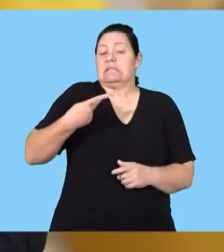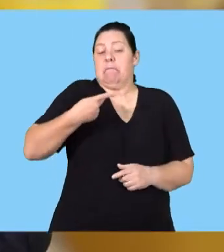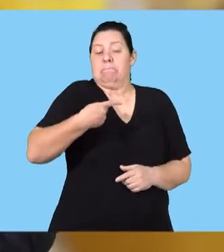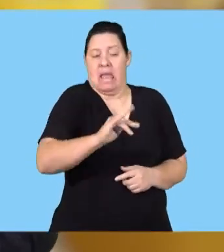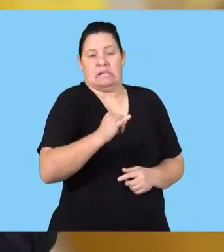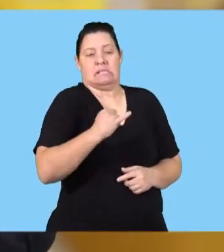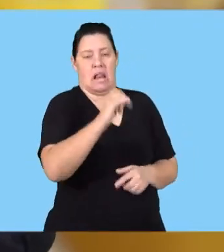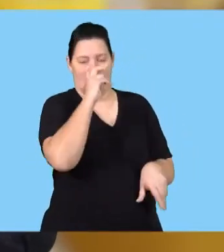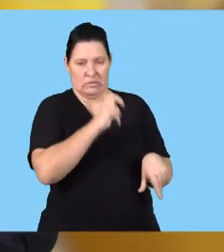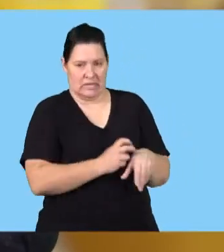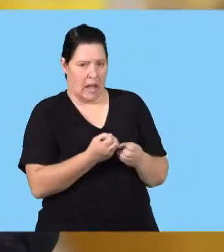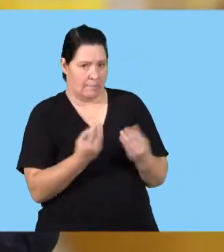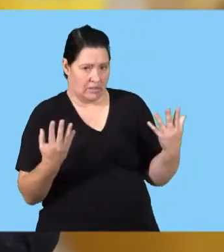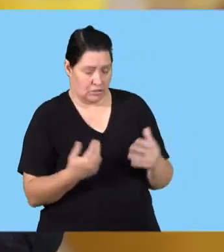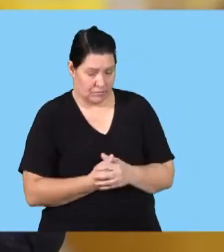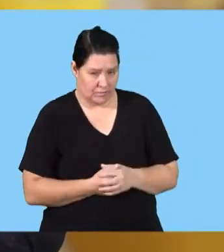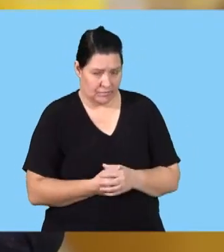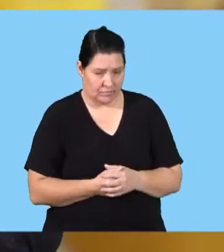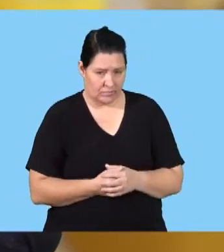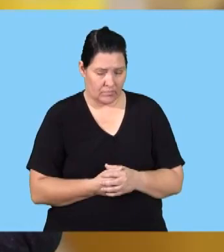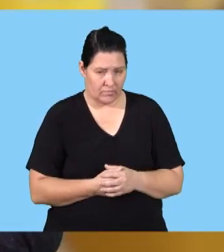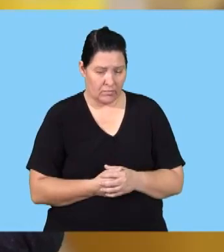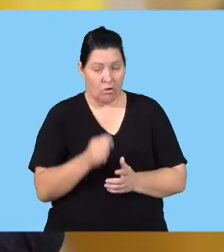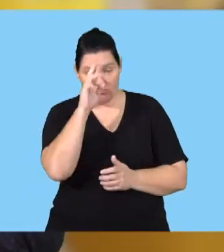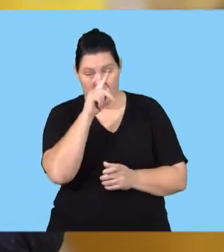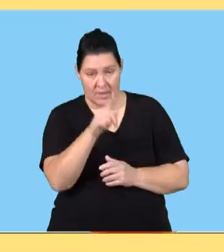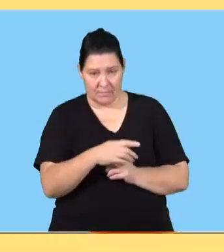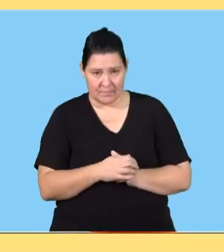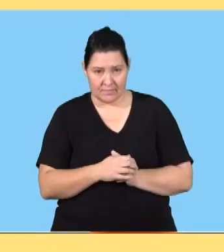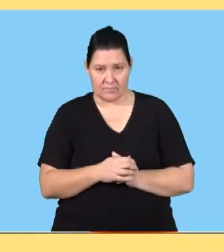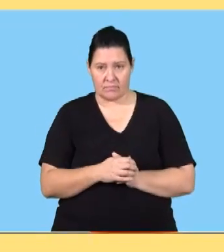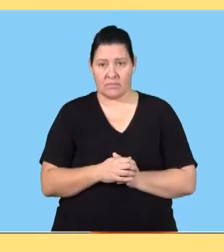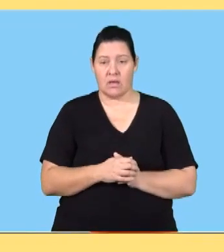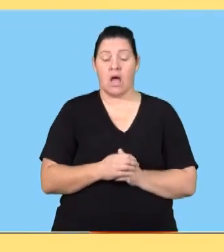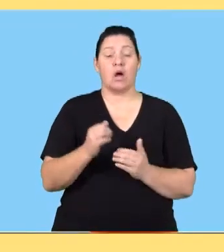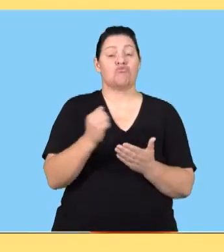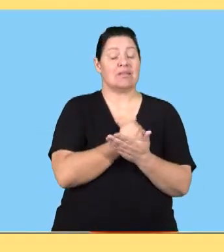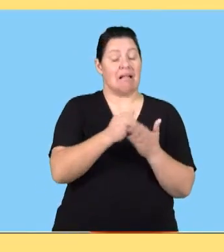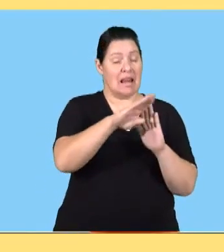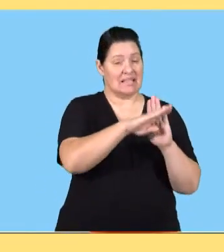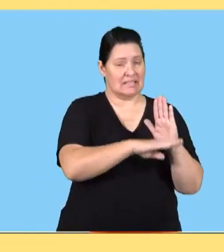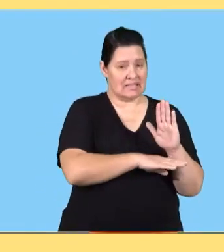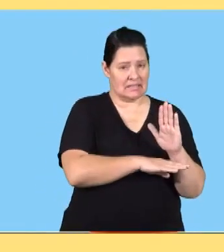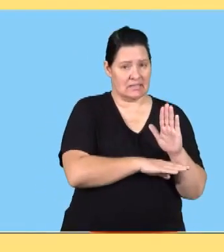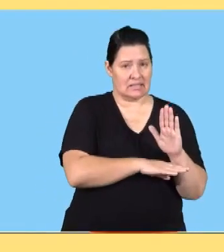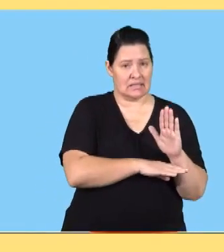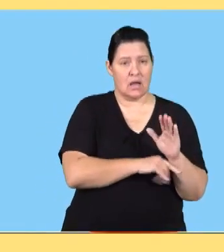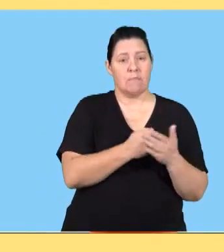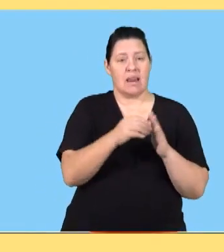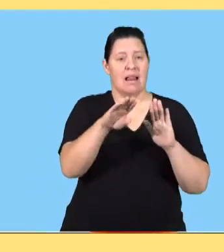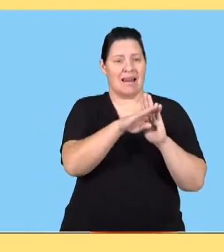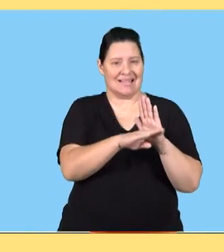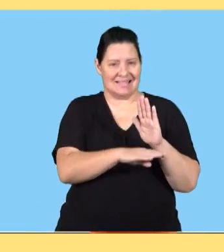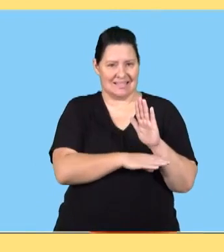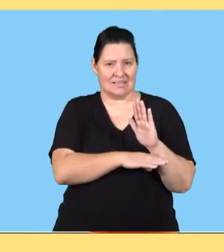much we owe them. So if you look here, remember, a creditors list, it is indeed, as I've said,